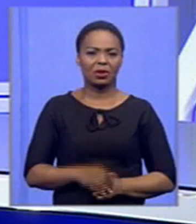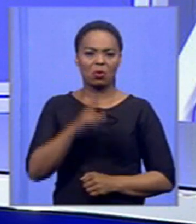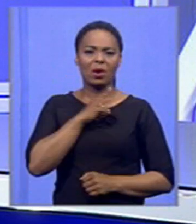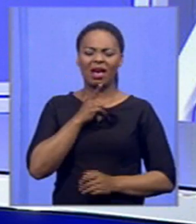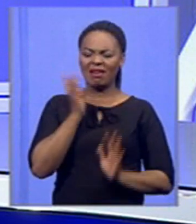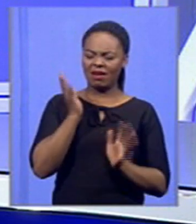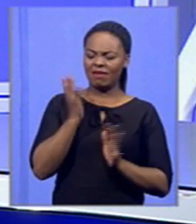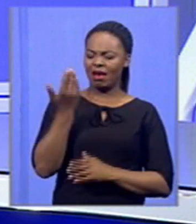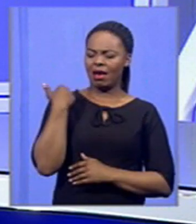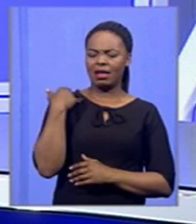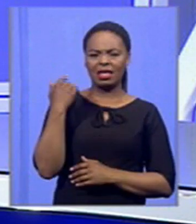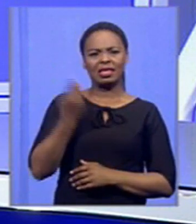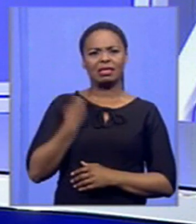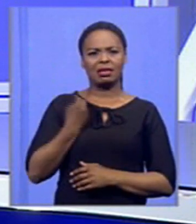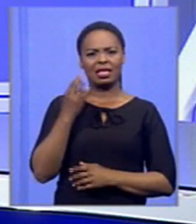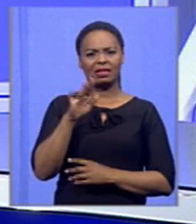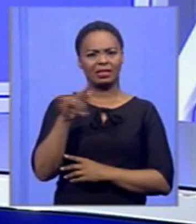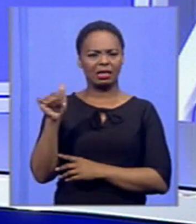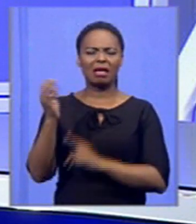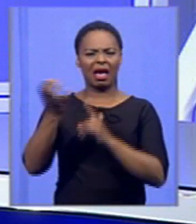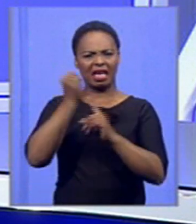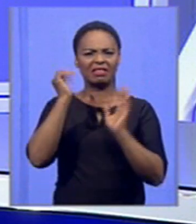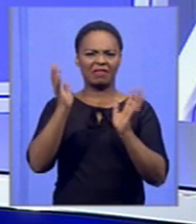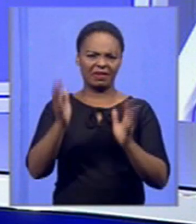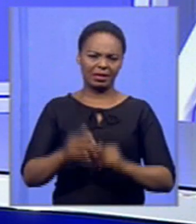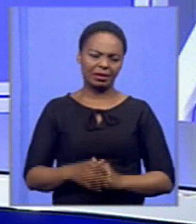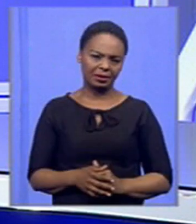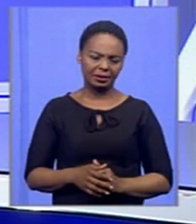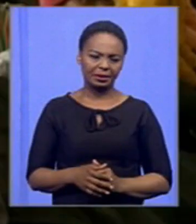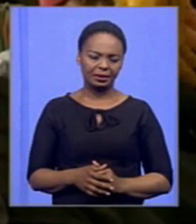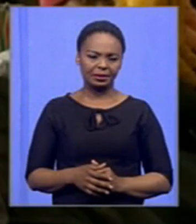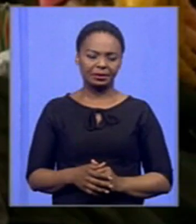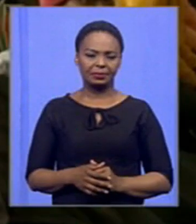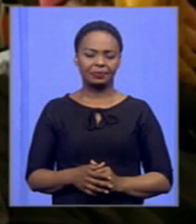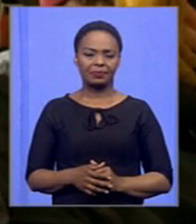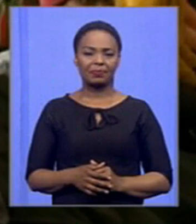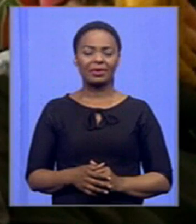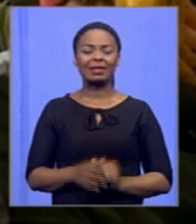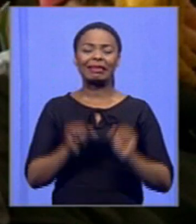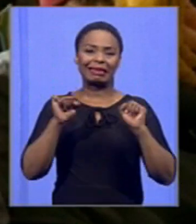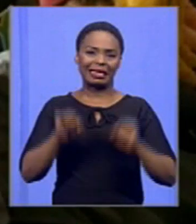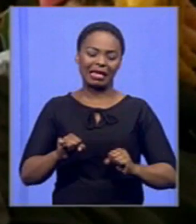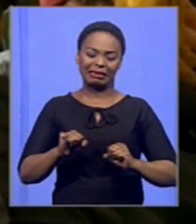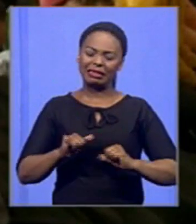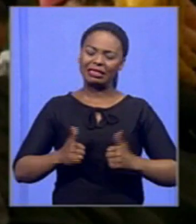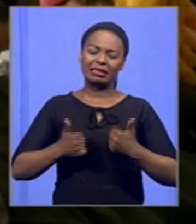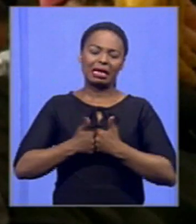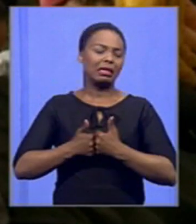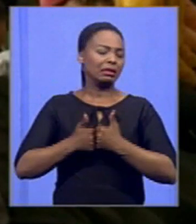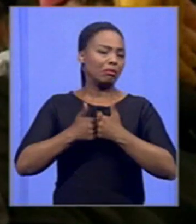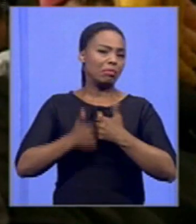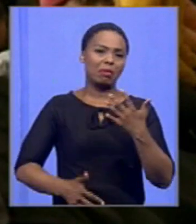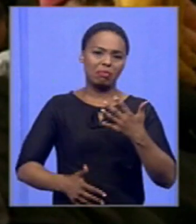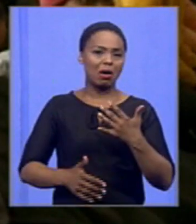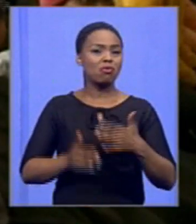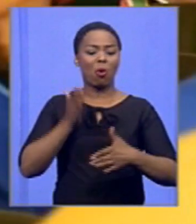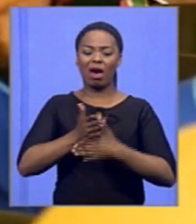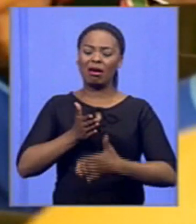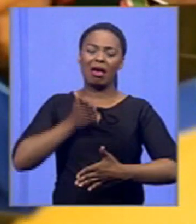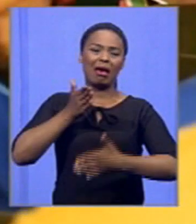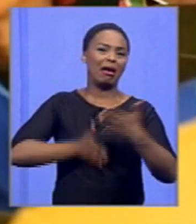leng ya fihlellwa ke batjha ba 1976. Le ha diphephetso tsa tlhokeho ya mesebetsi le menyetla e